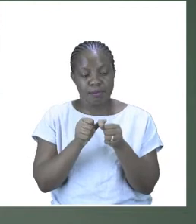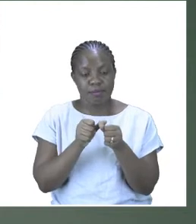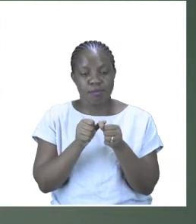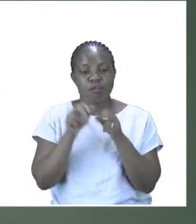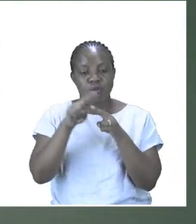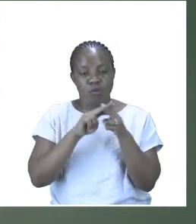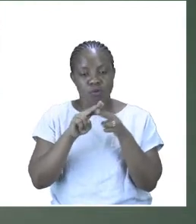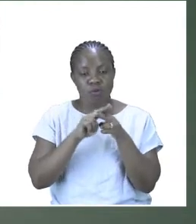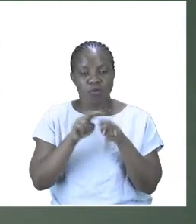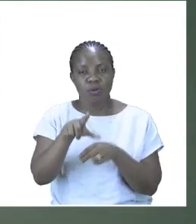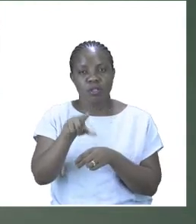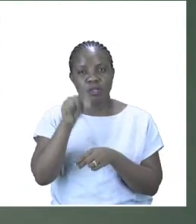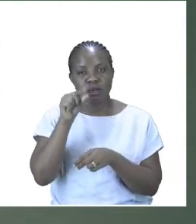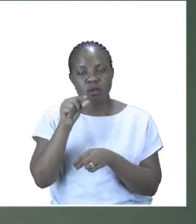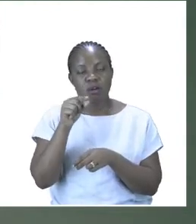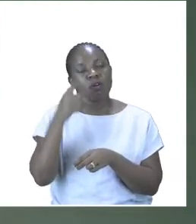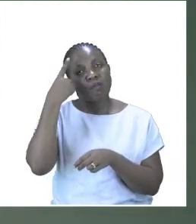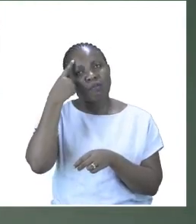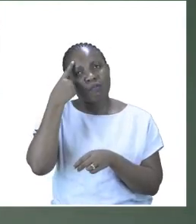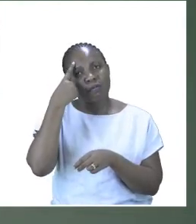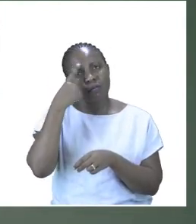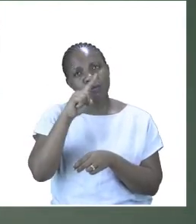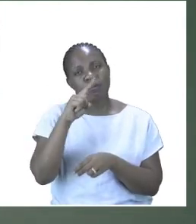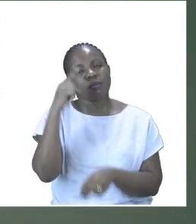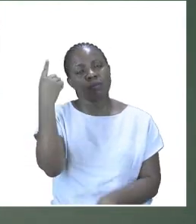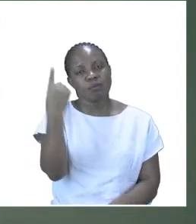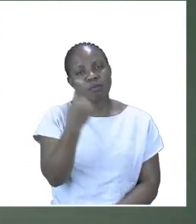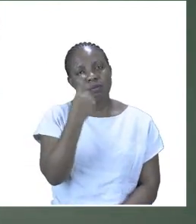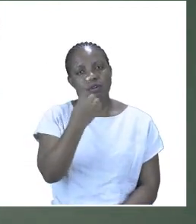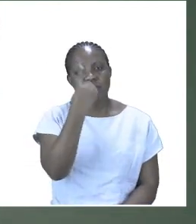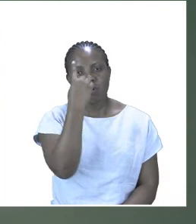thing. And then for the rest of the letters in the